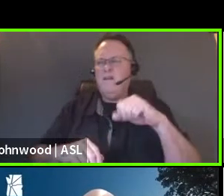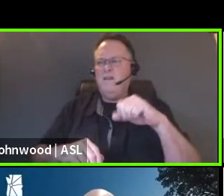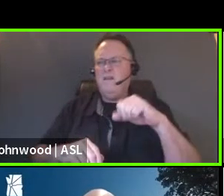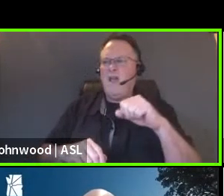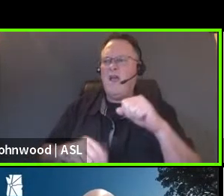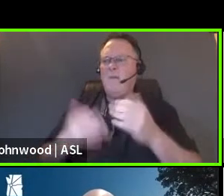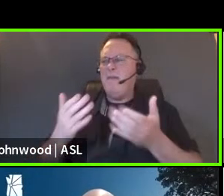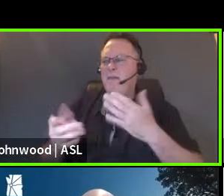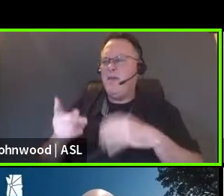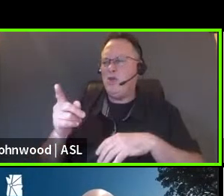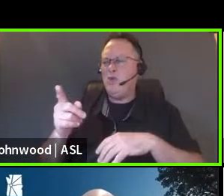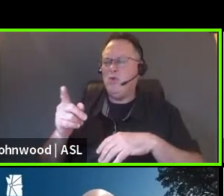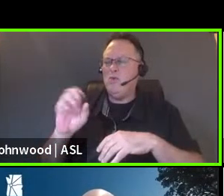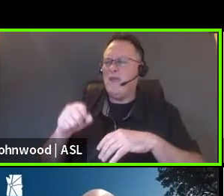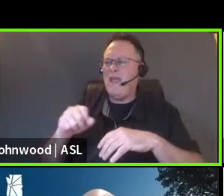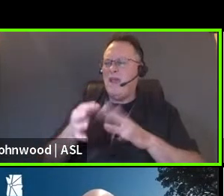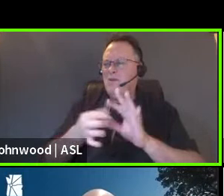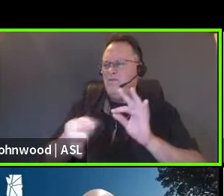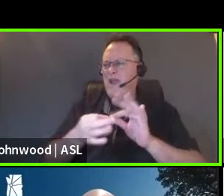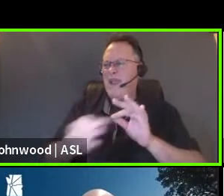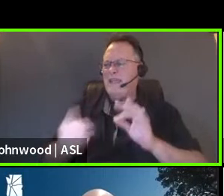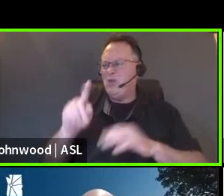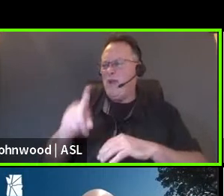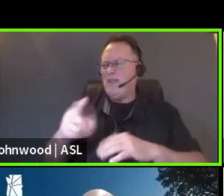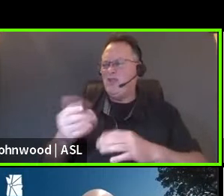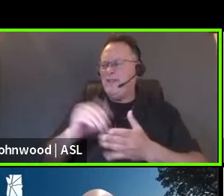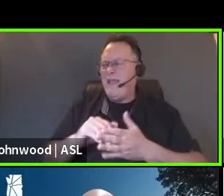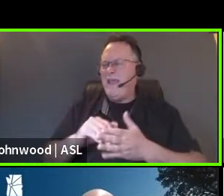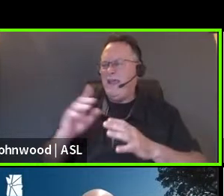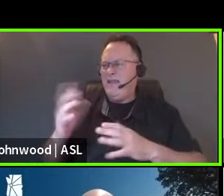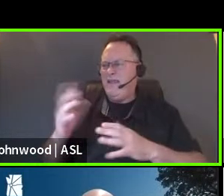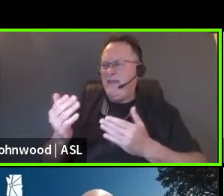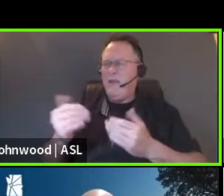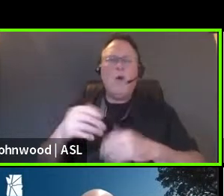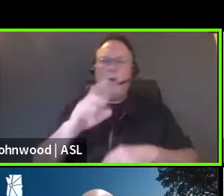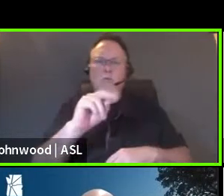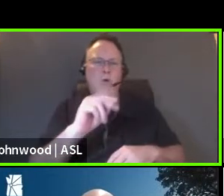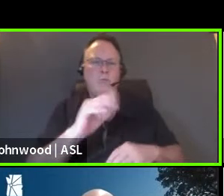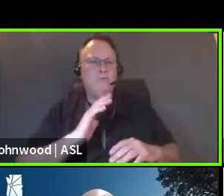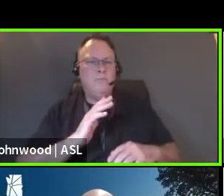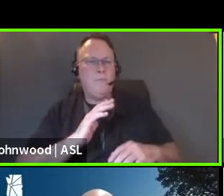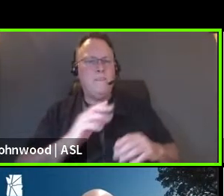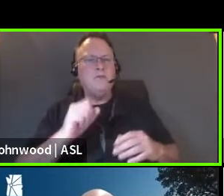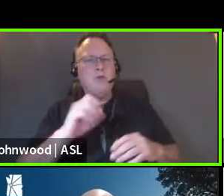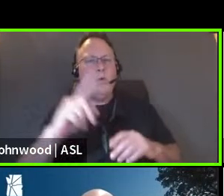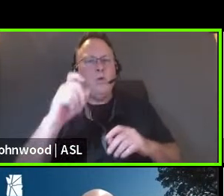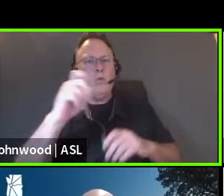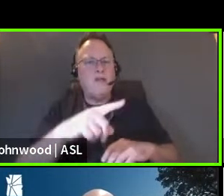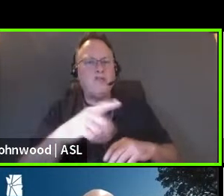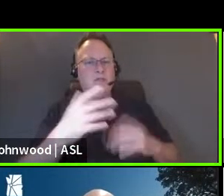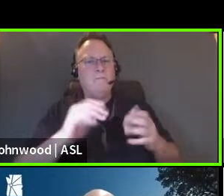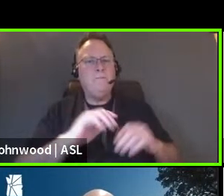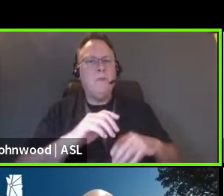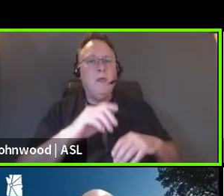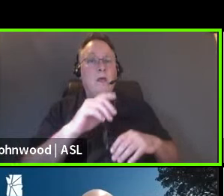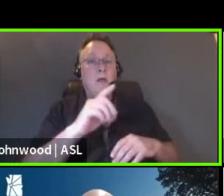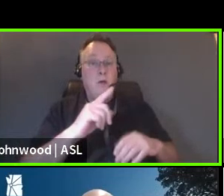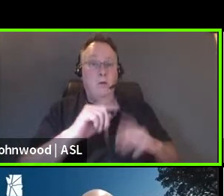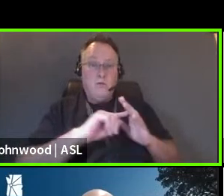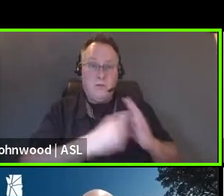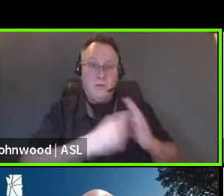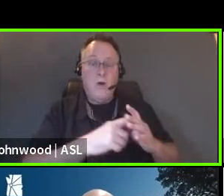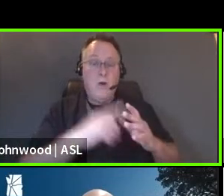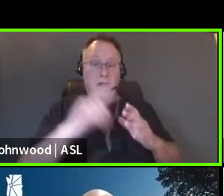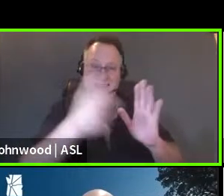you could say the question again. I was multitasking. No. Yeah. So the question was, have we begun to